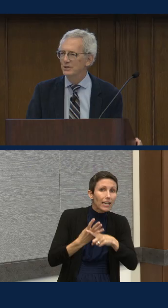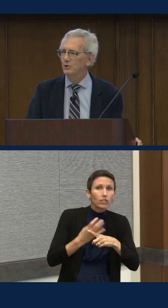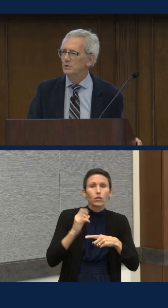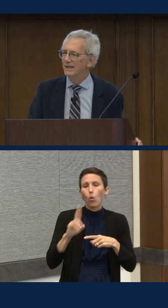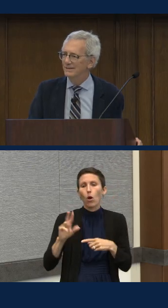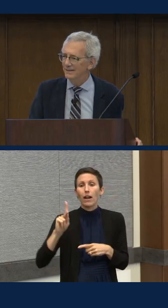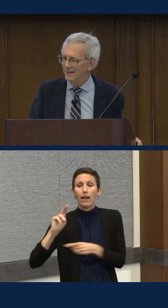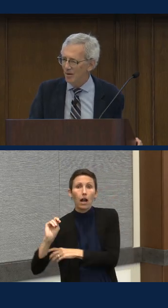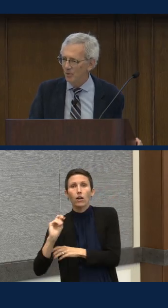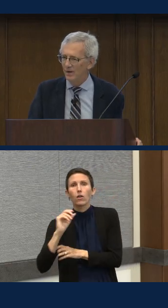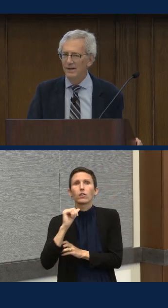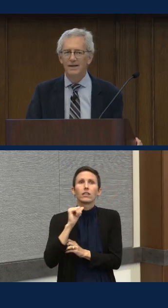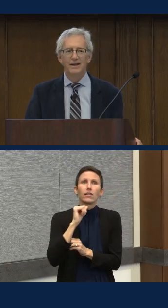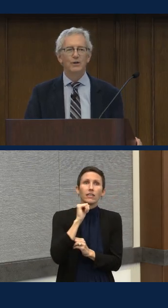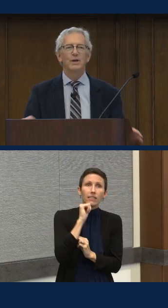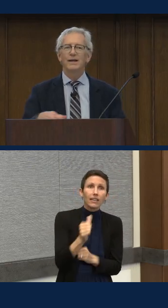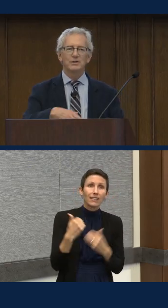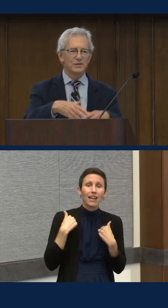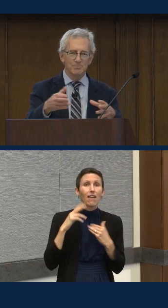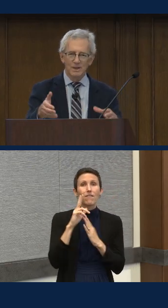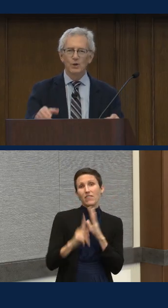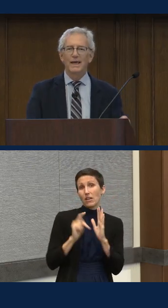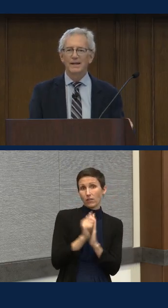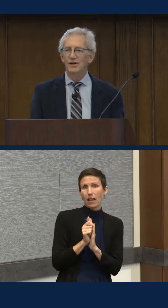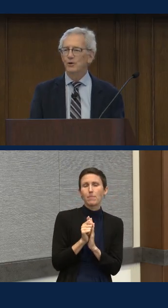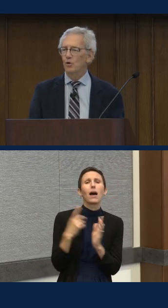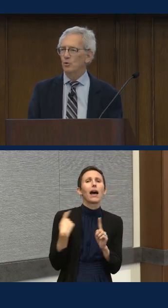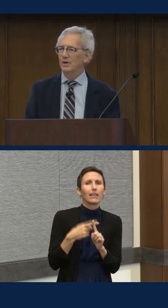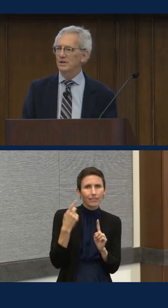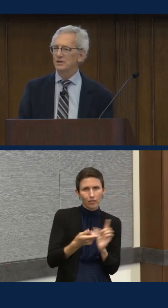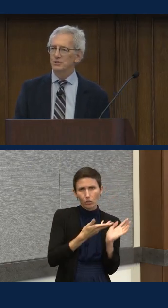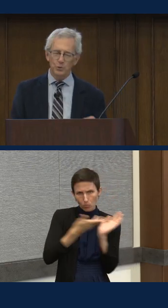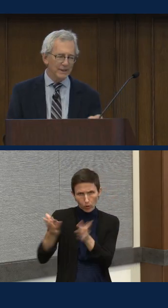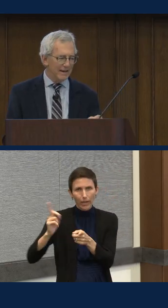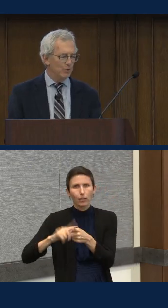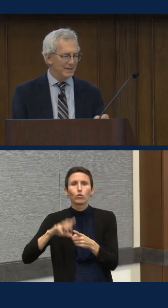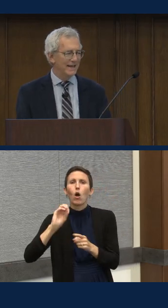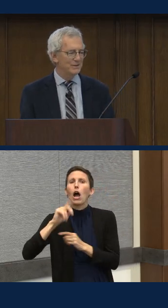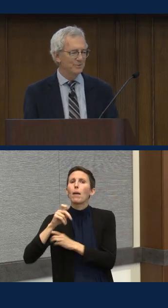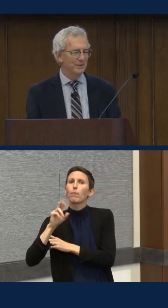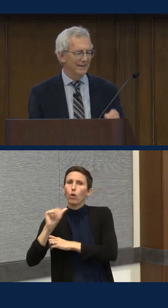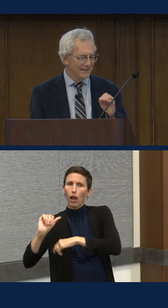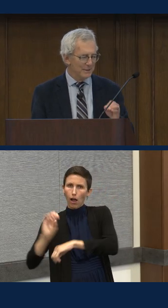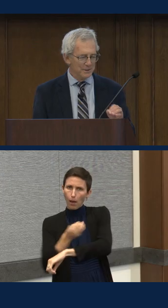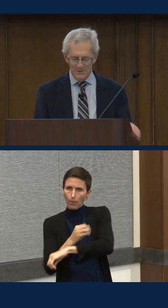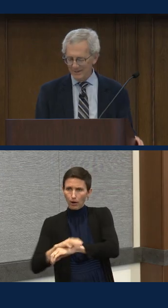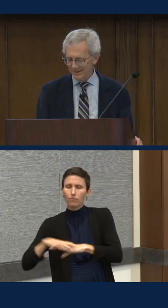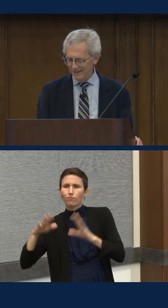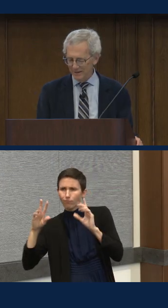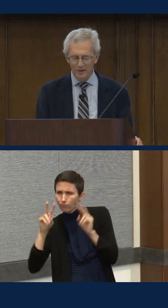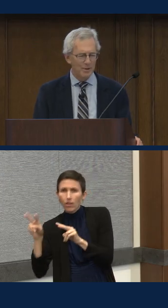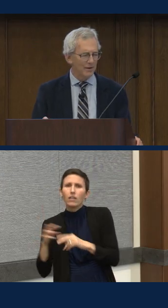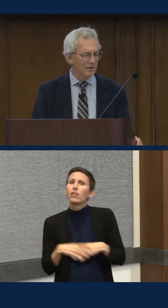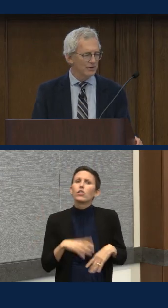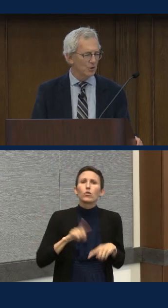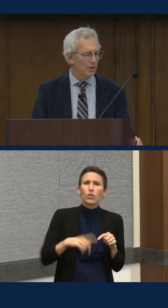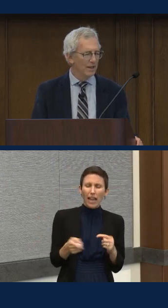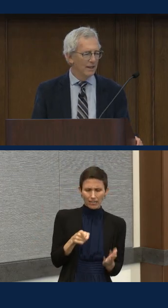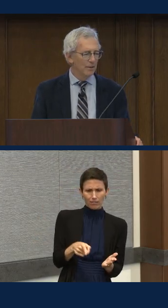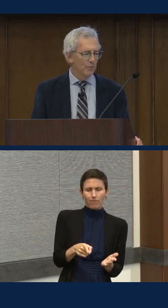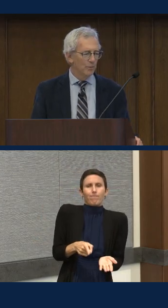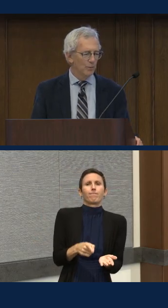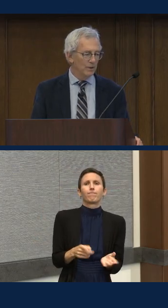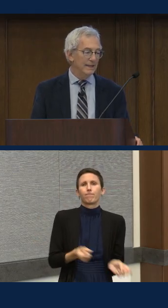phenotype until you take it to the opera. You can't just look at it under normal conditions. You really have to intensively study it and think about it. And